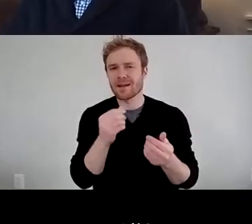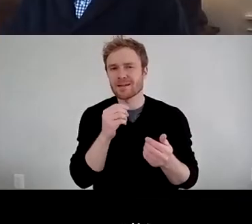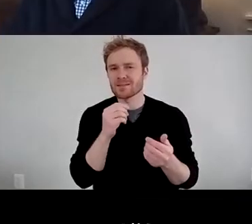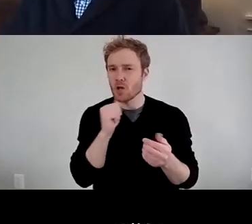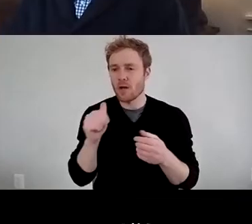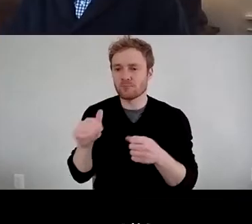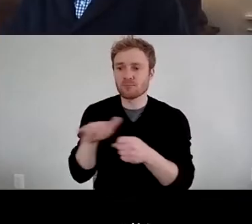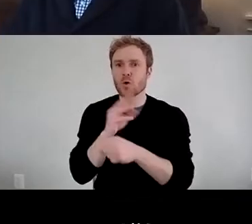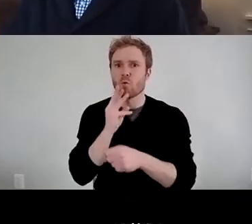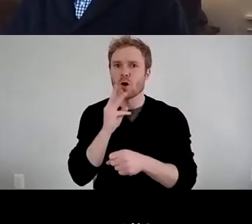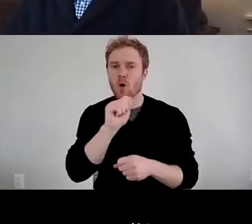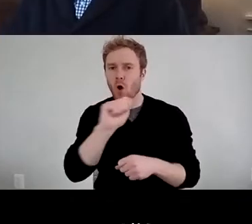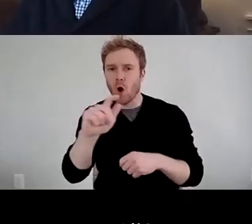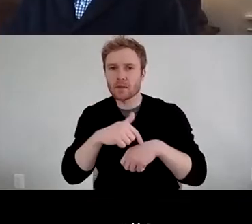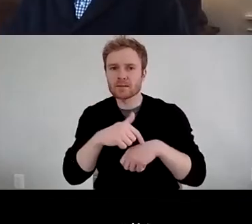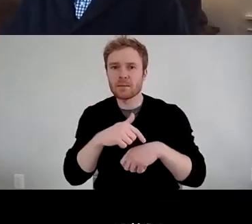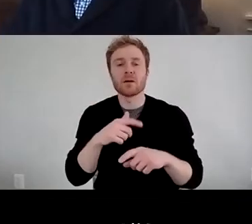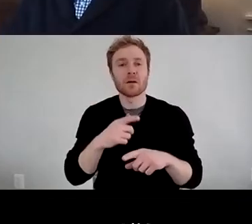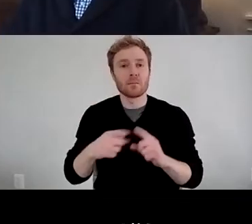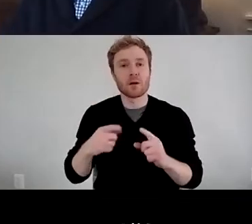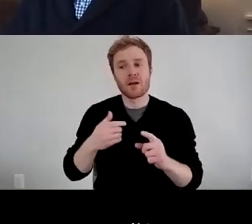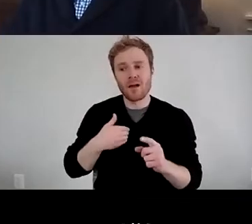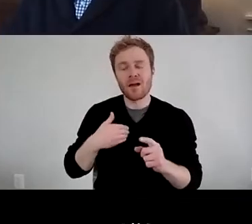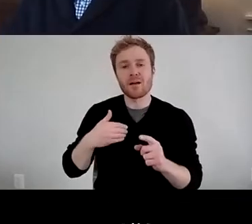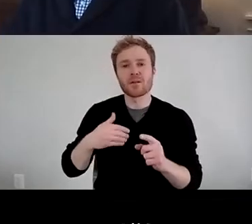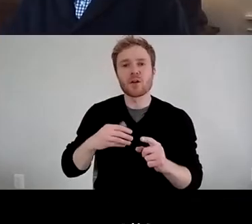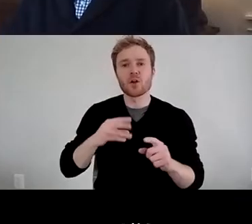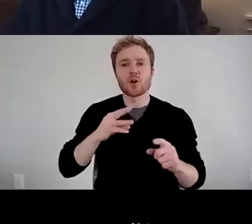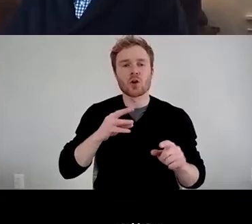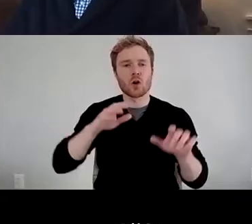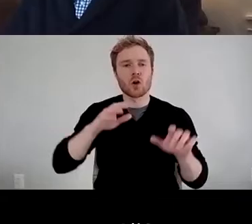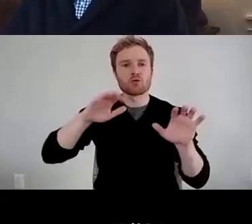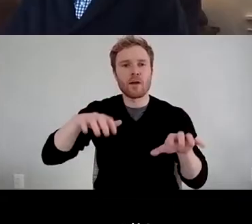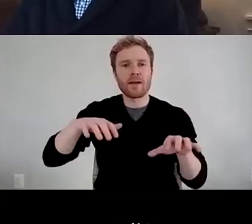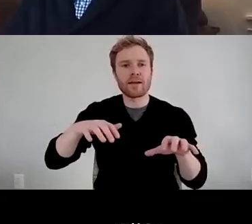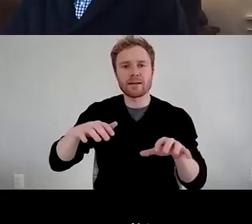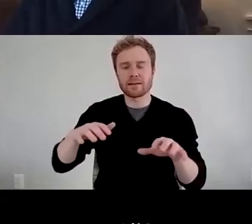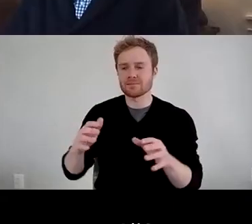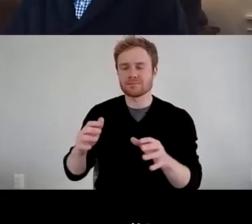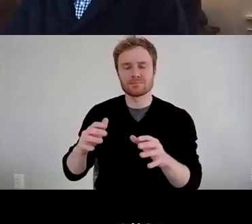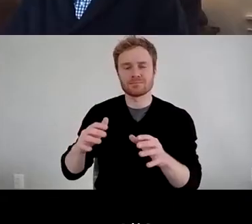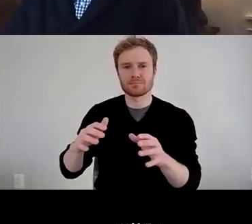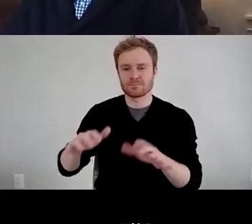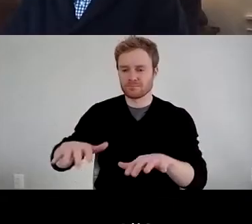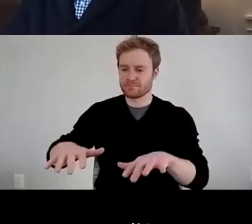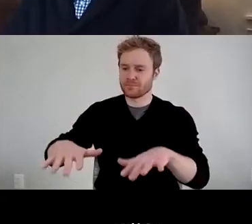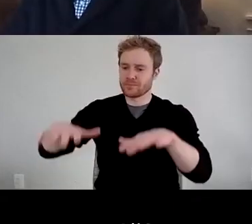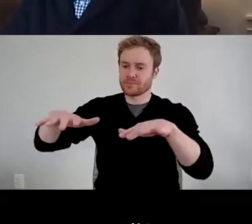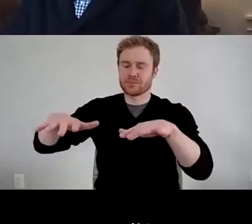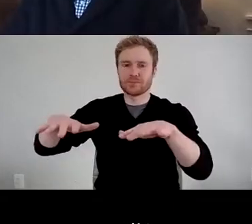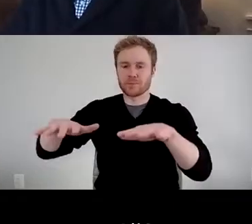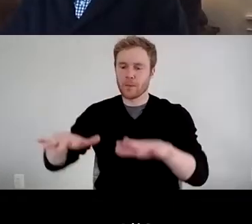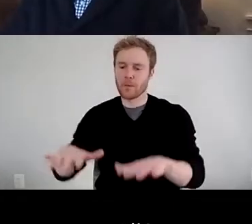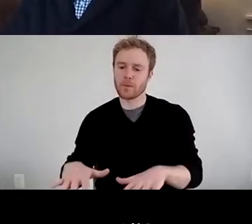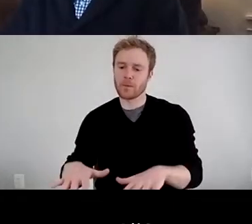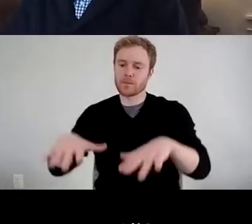to make it a pond again and to feed it with rainwater? So I was corrected